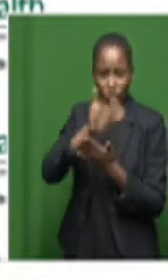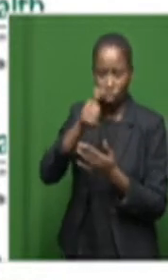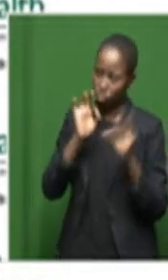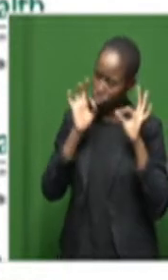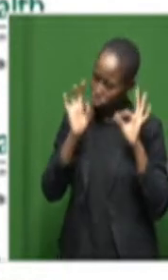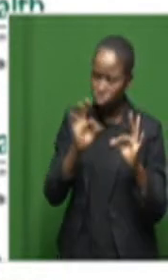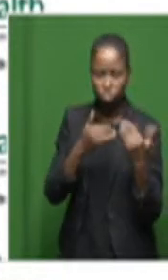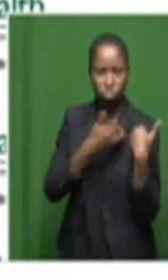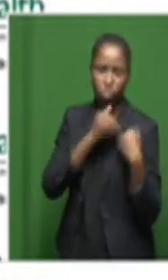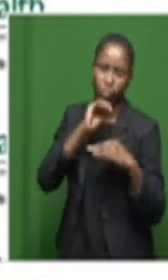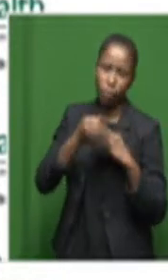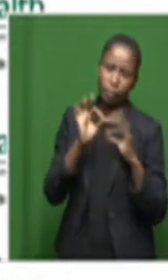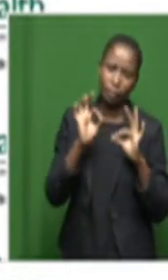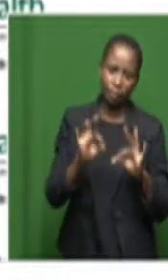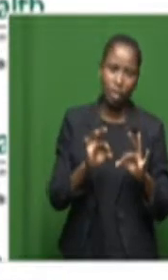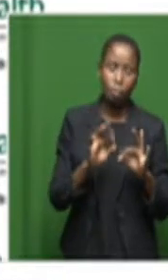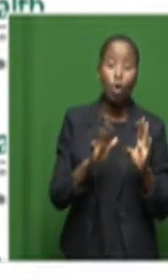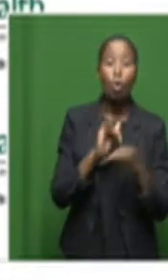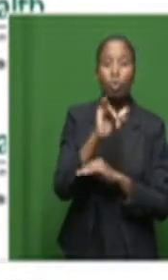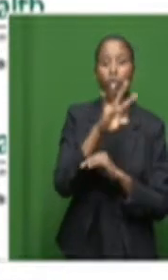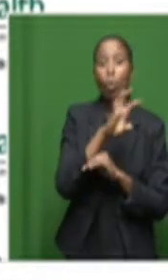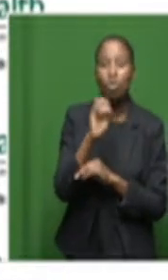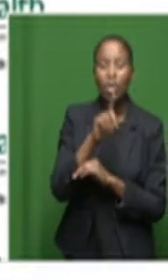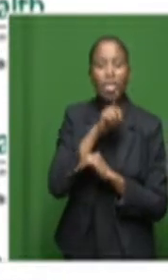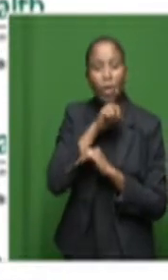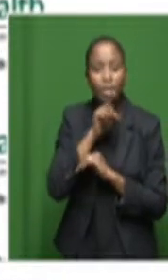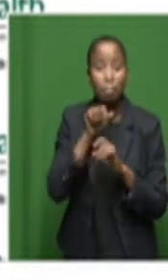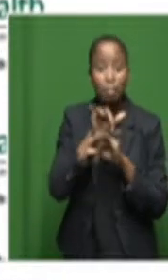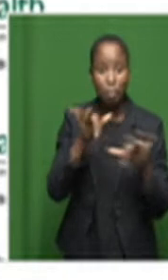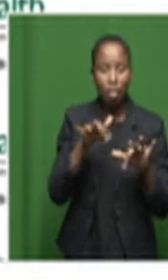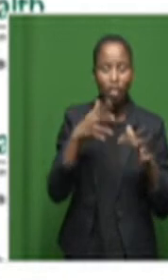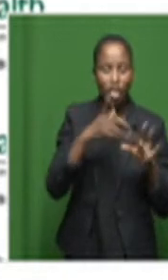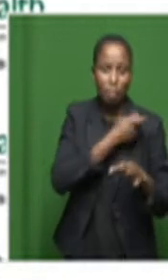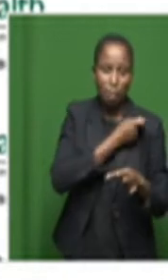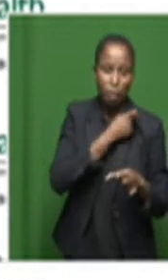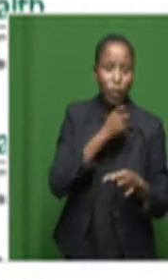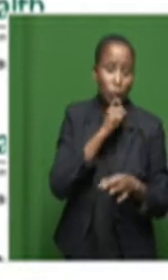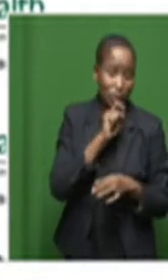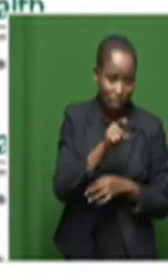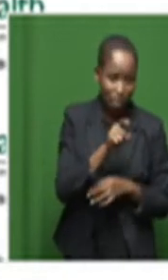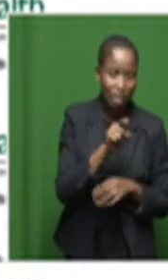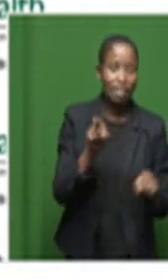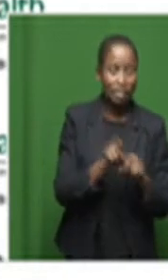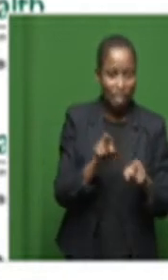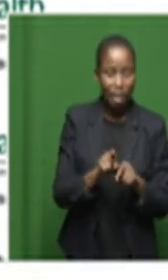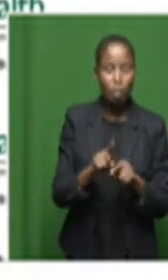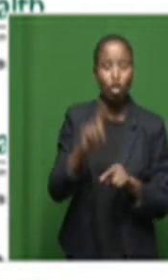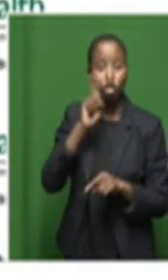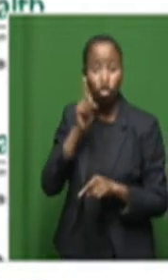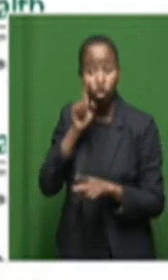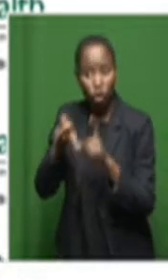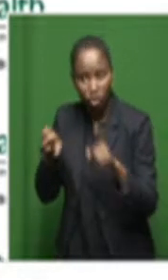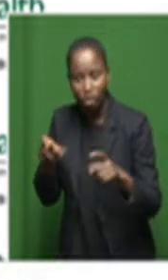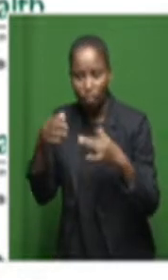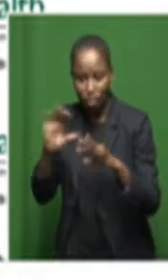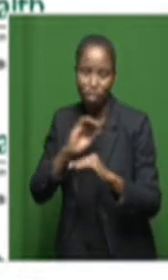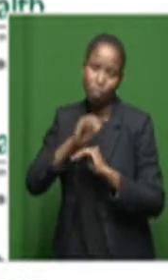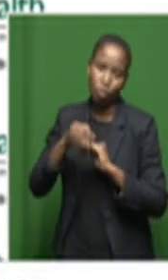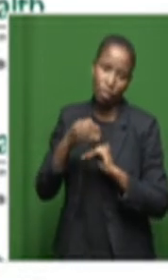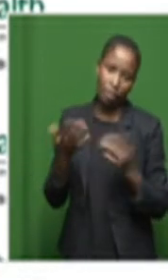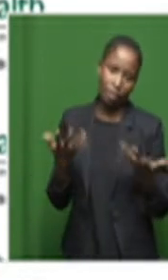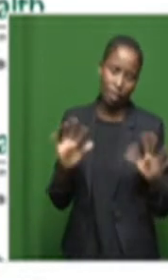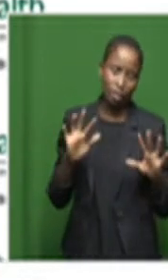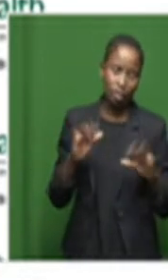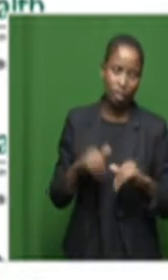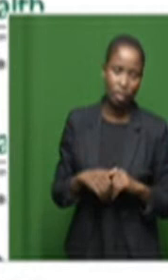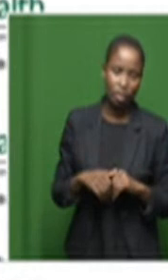them. More than 400,000 of them, and also more than 500,000 teachers have also been protected.